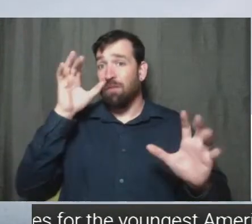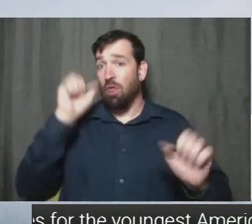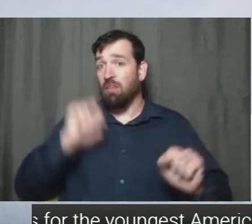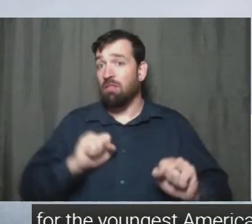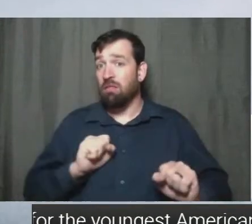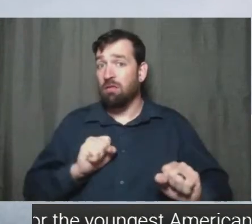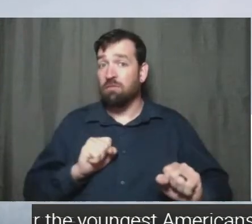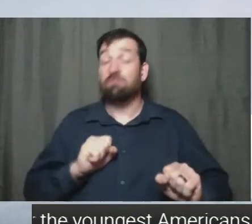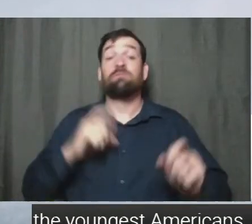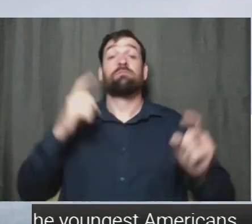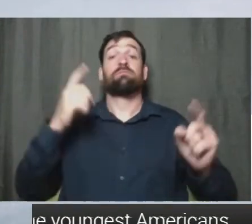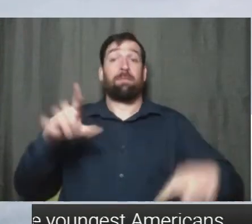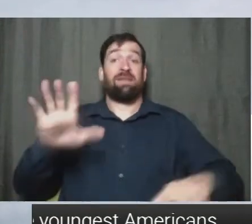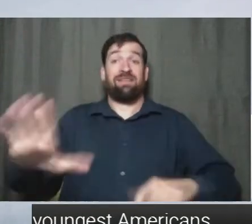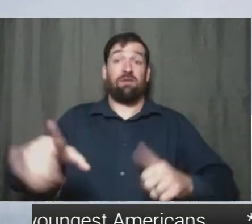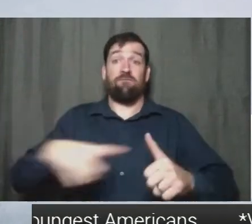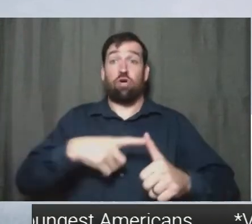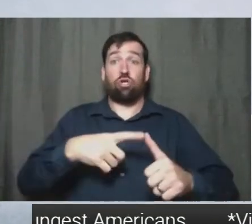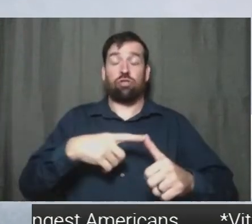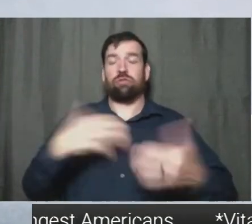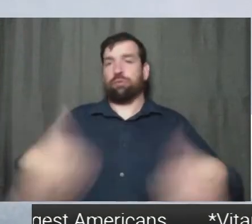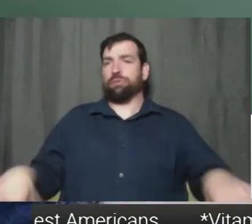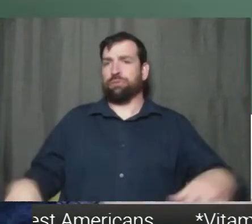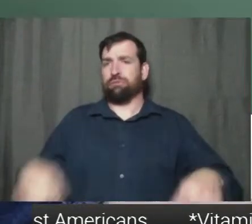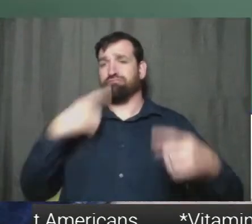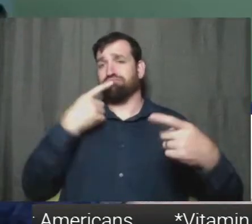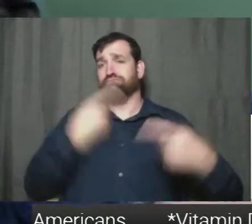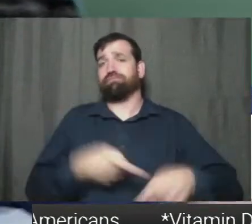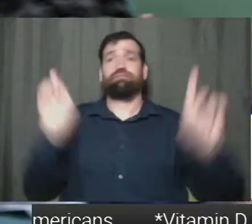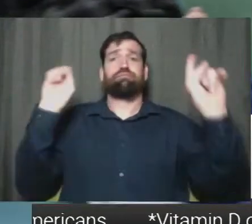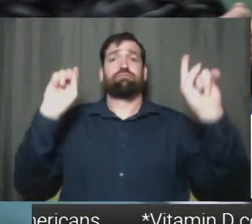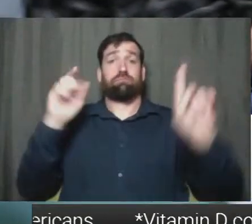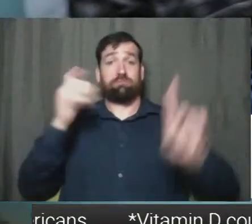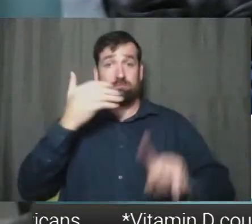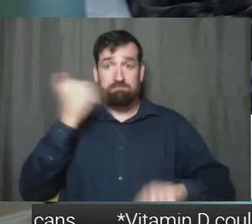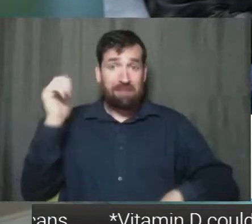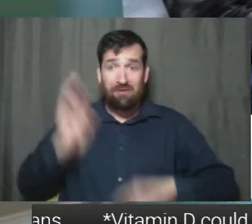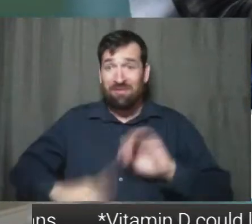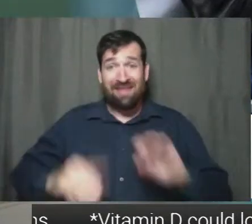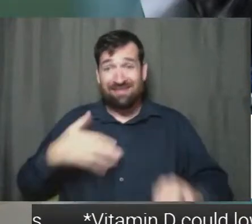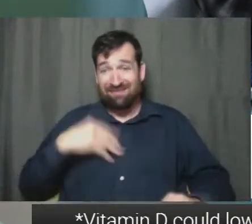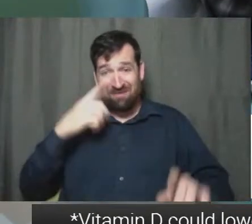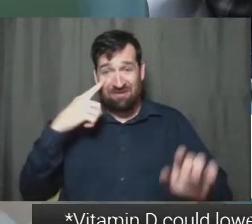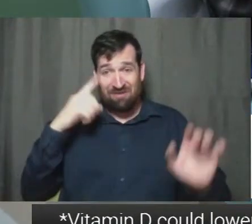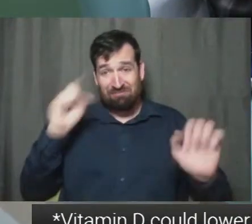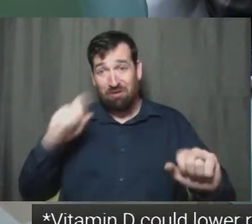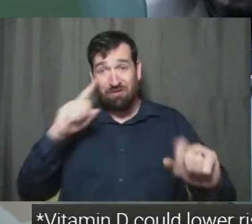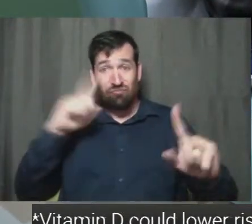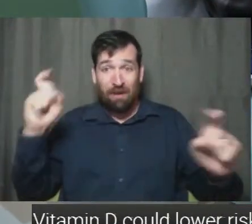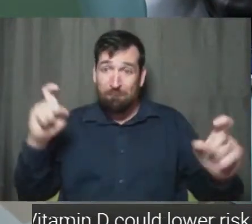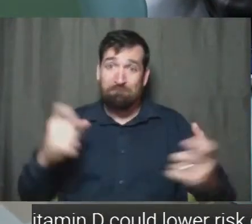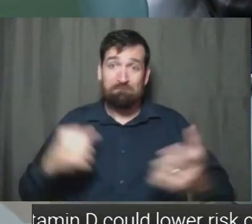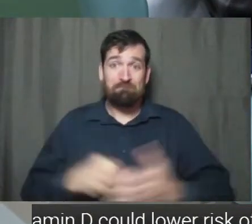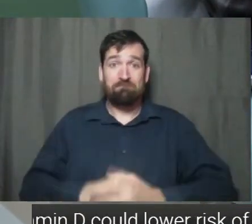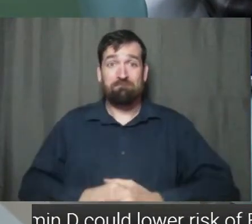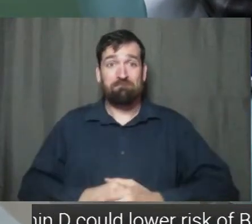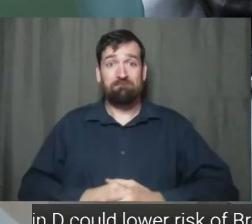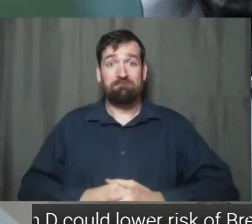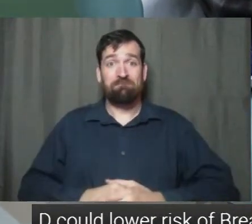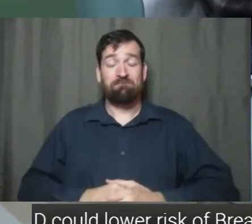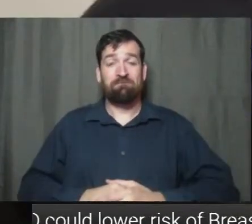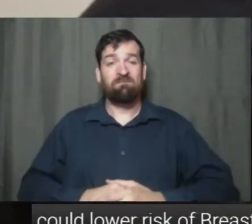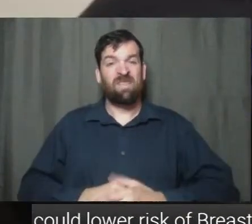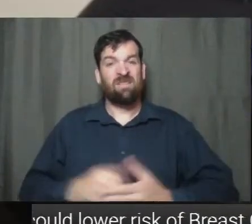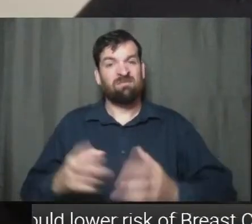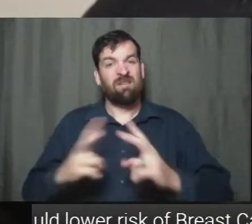his first one was a home run. It worked out better than our wildest dreams, so that's great. It has. Like I said, I'm very fortunate, I